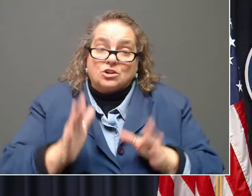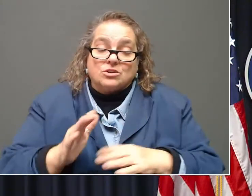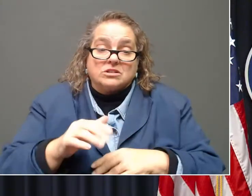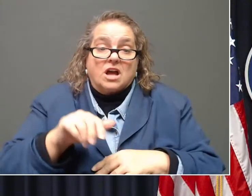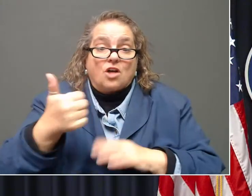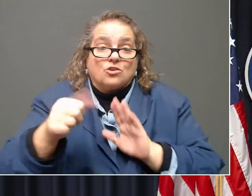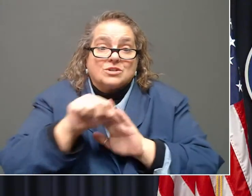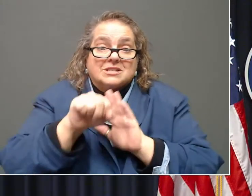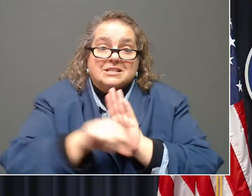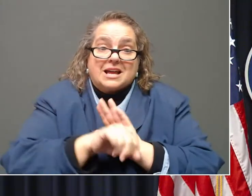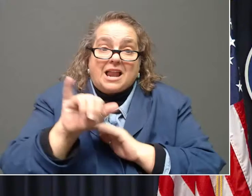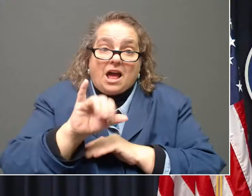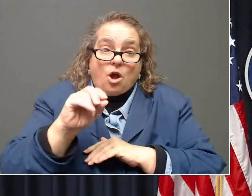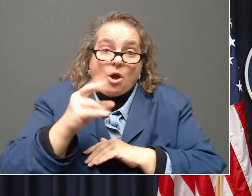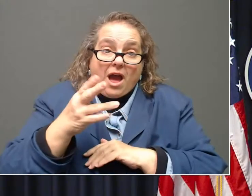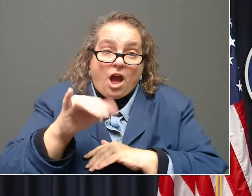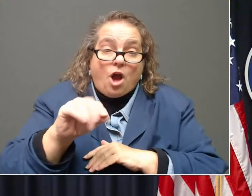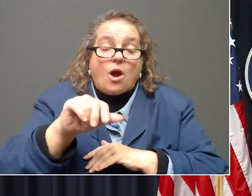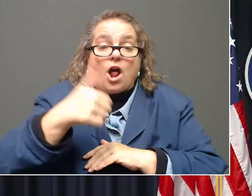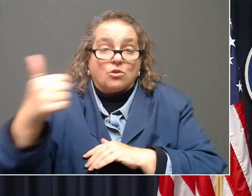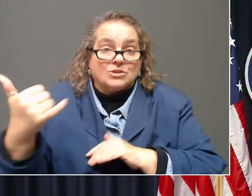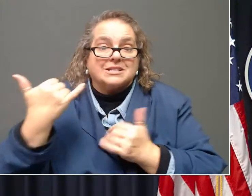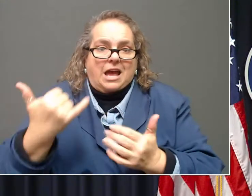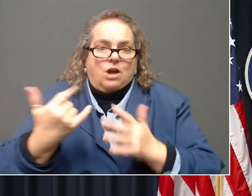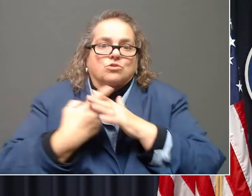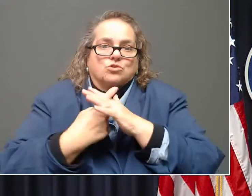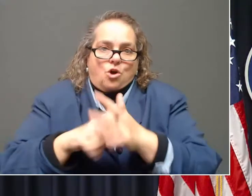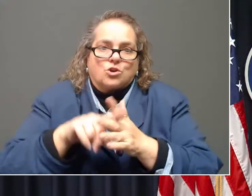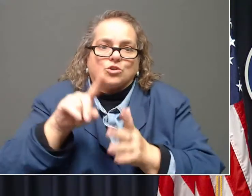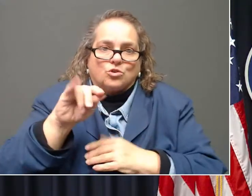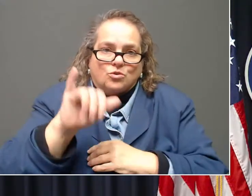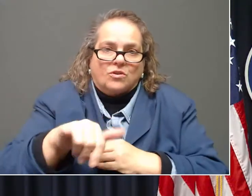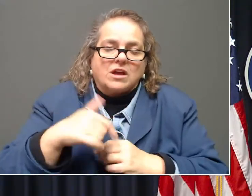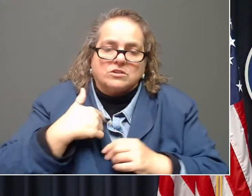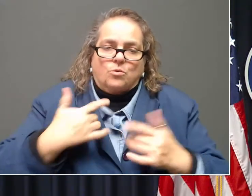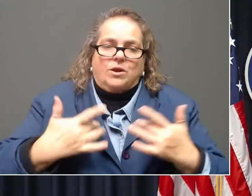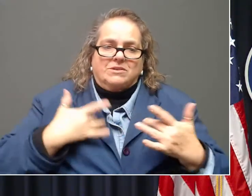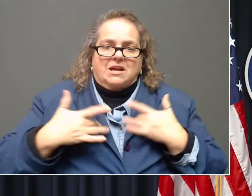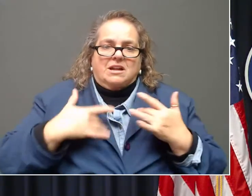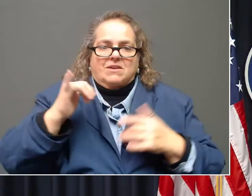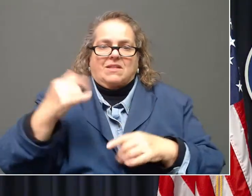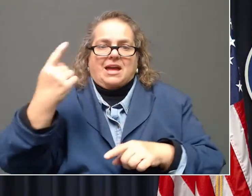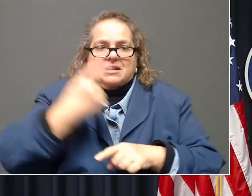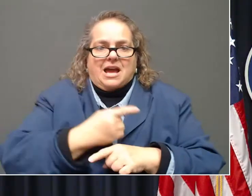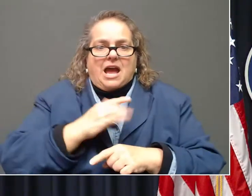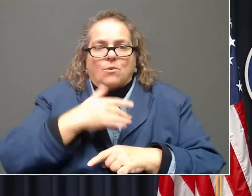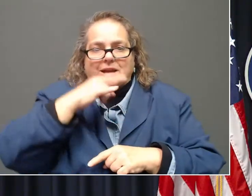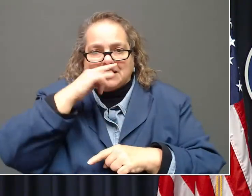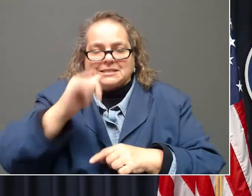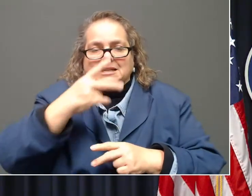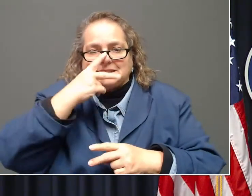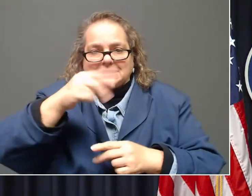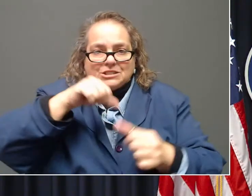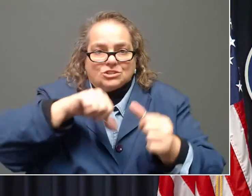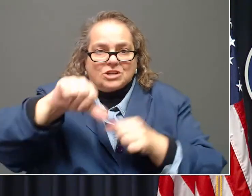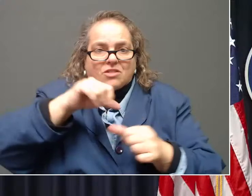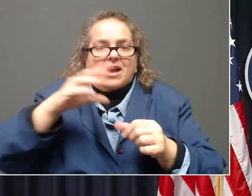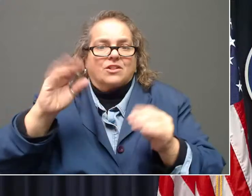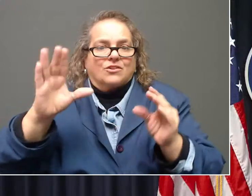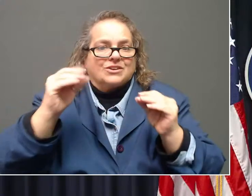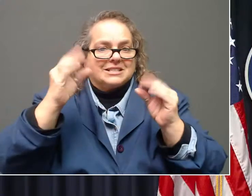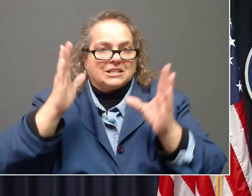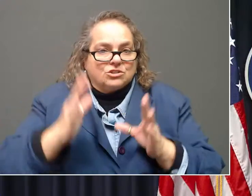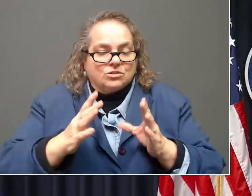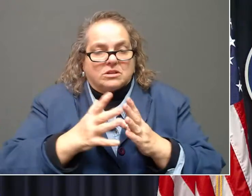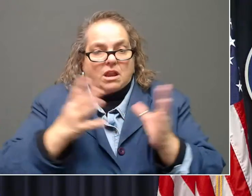school personnel. That is going well. Again, I think we will be the very first state to vaccinate our educators, and there were